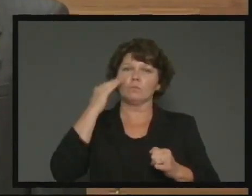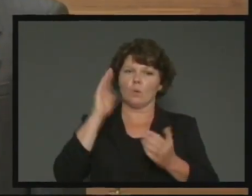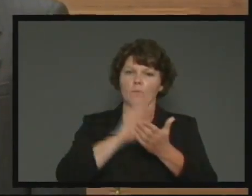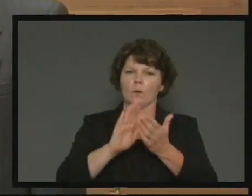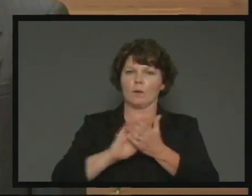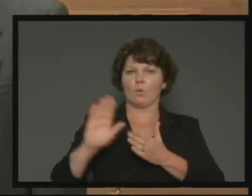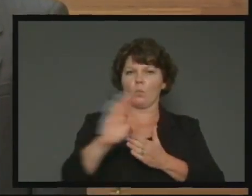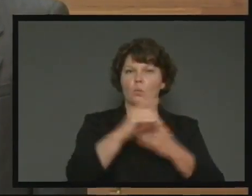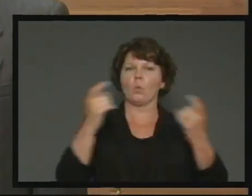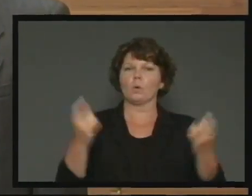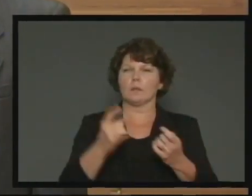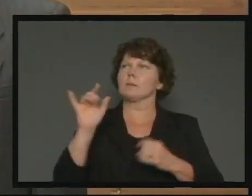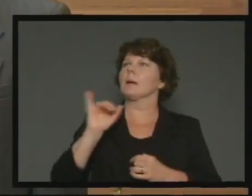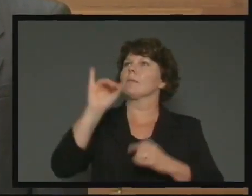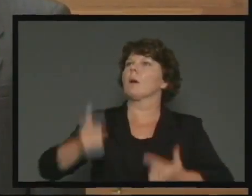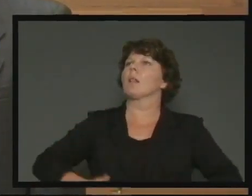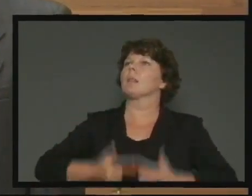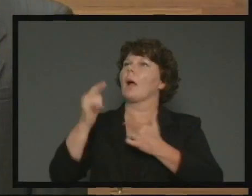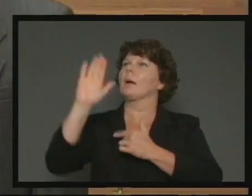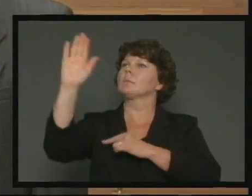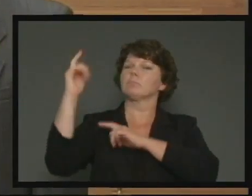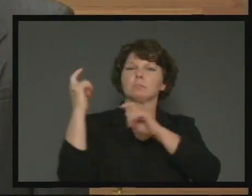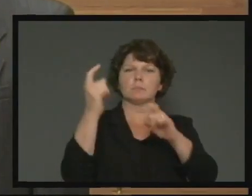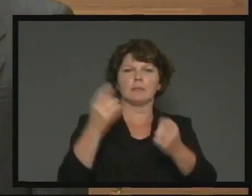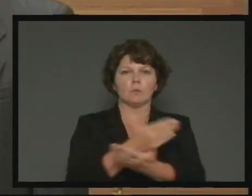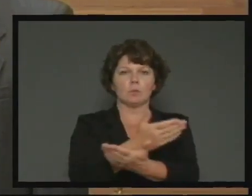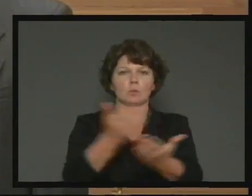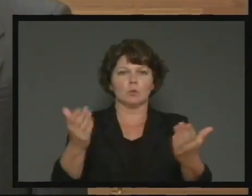favor and give you peace. Amen.